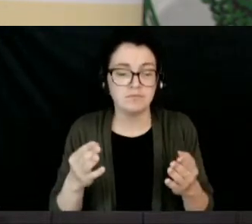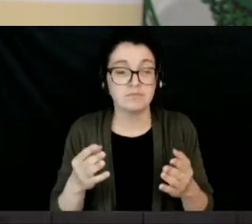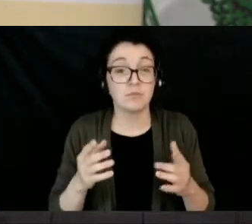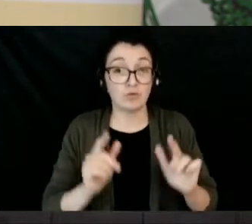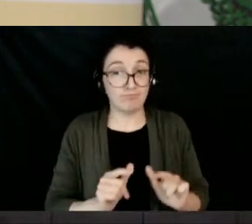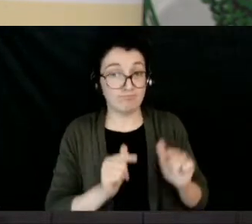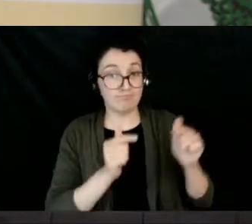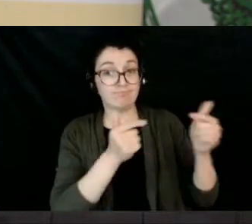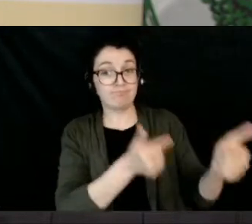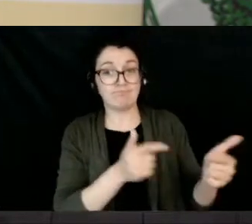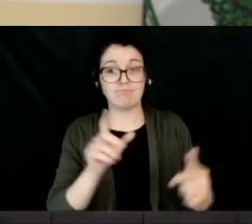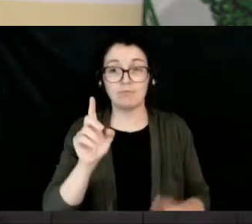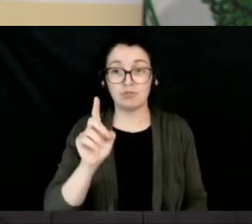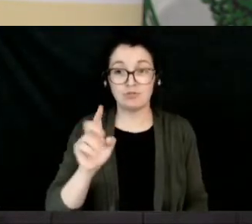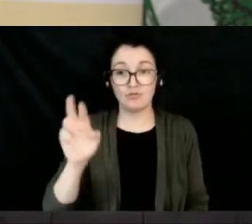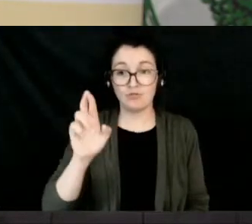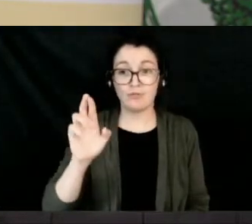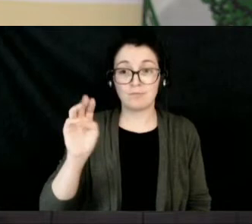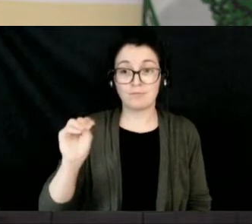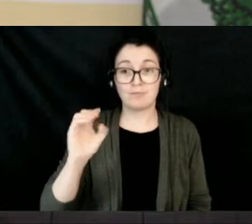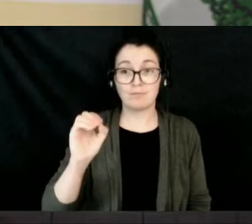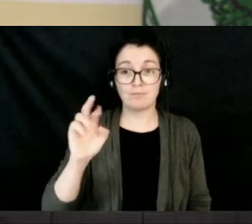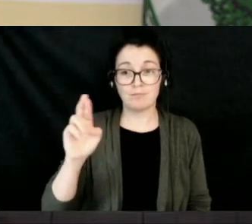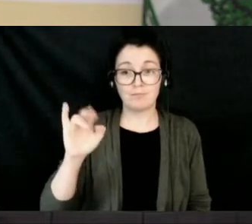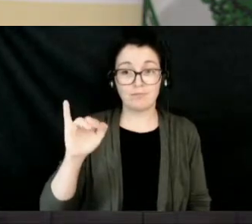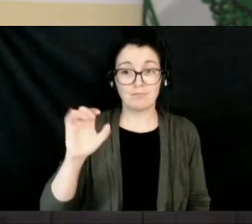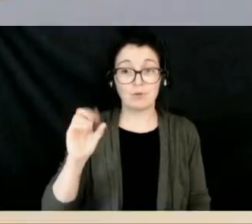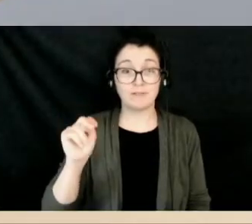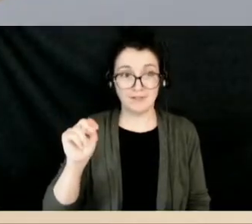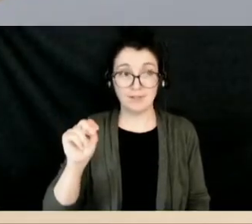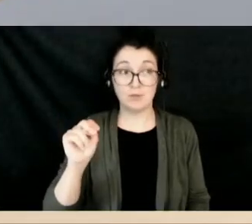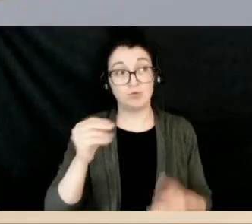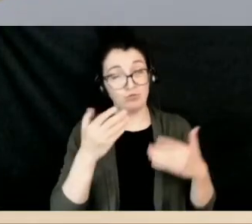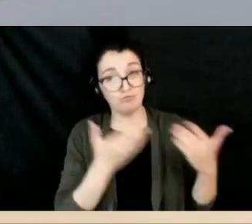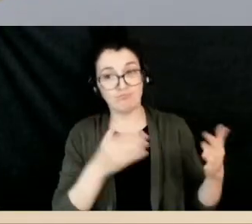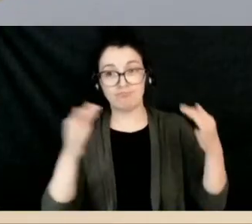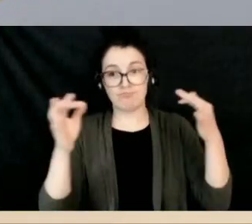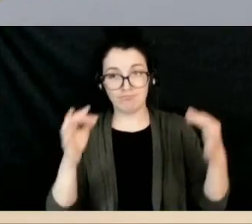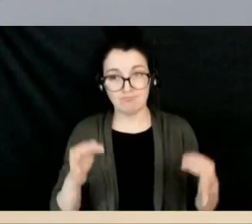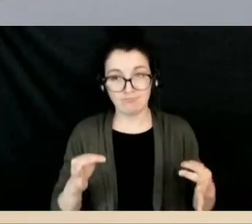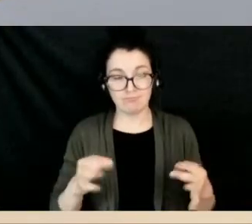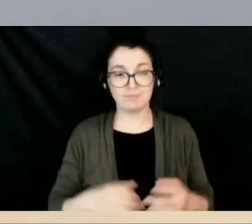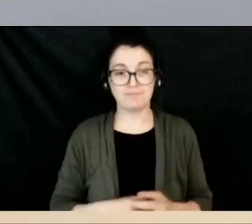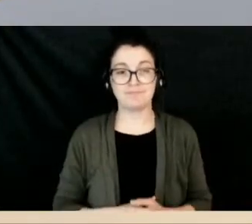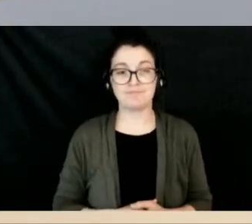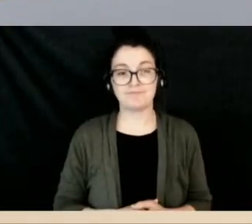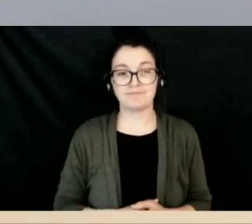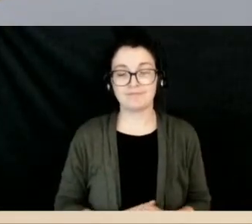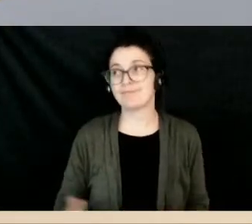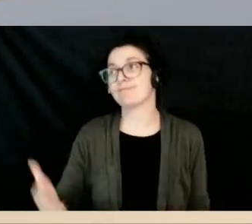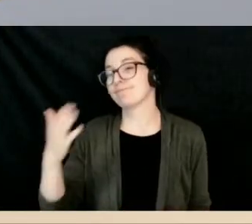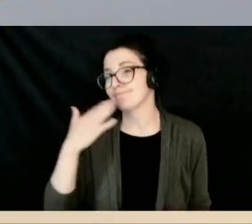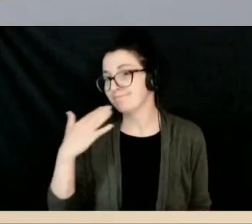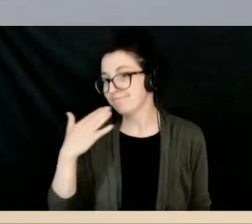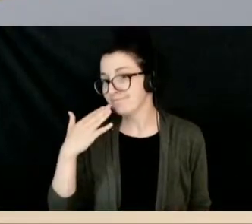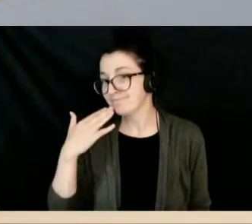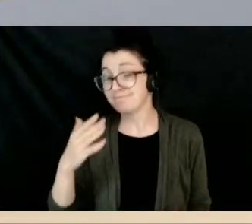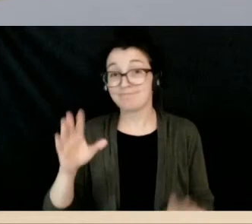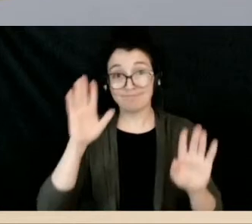to you and have you outline our exciting plan. Thank you, Premier. Good morning,